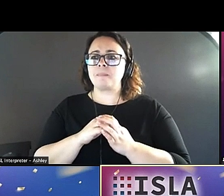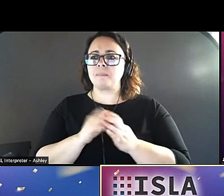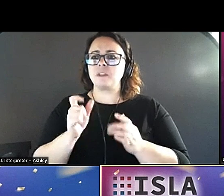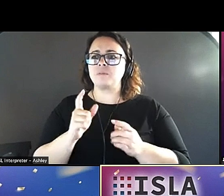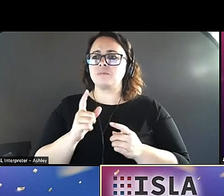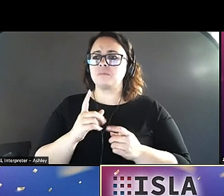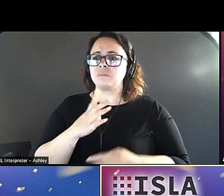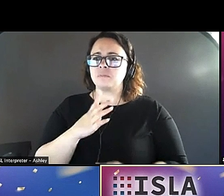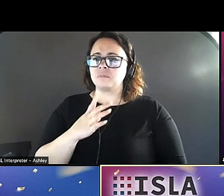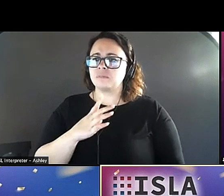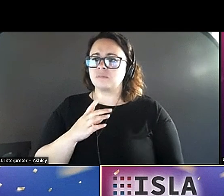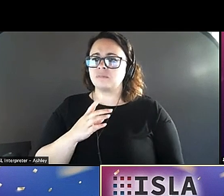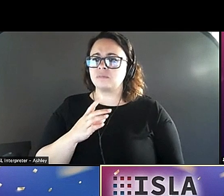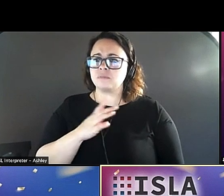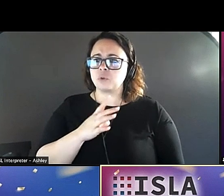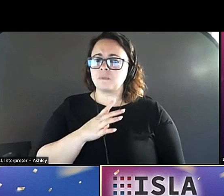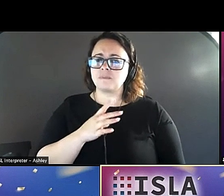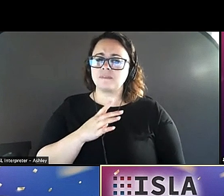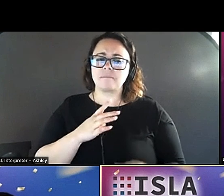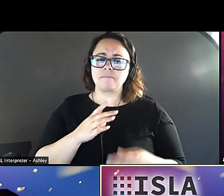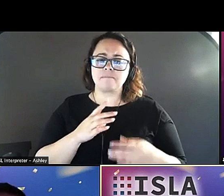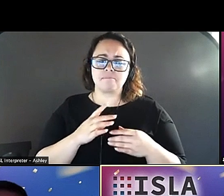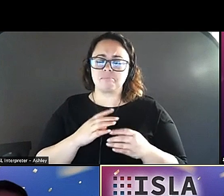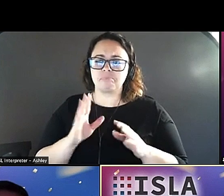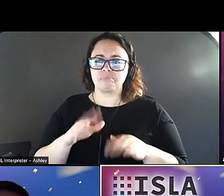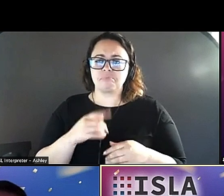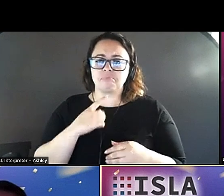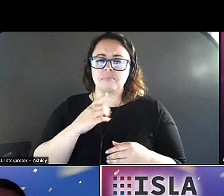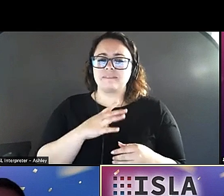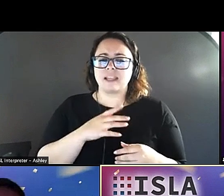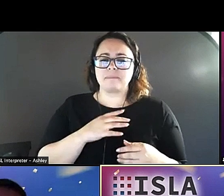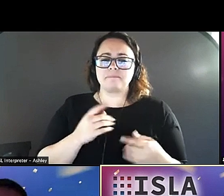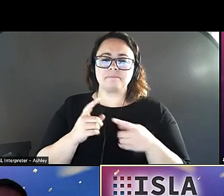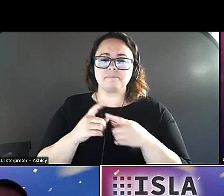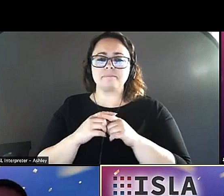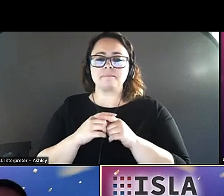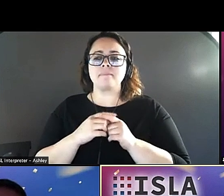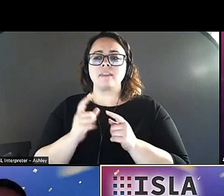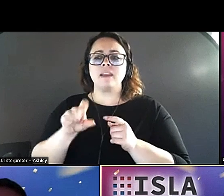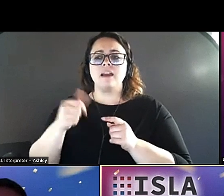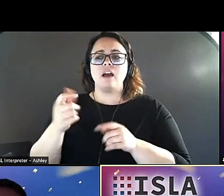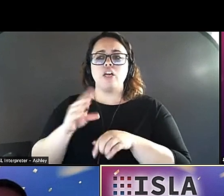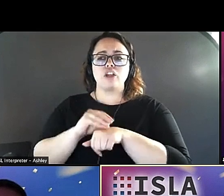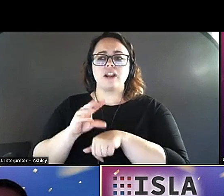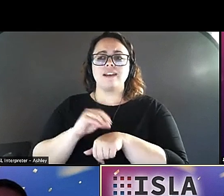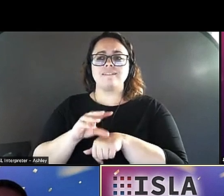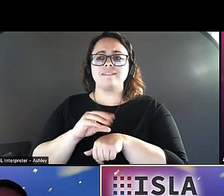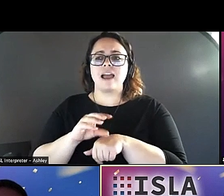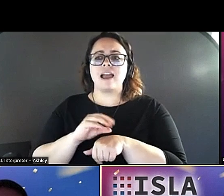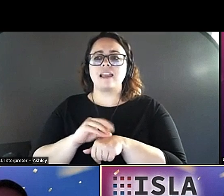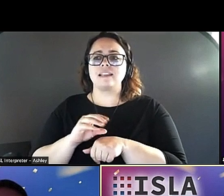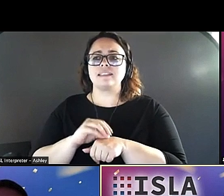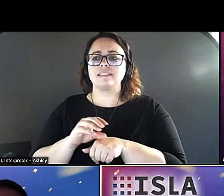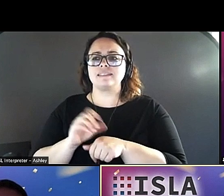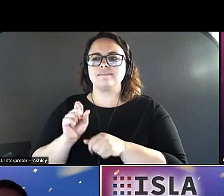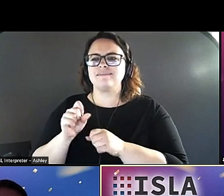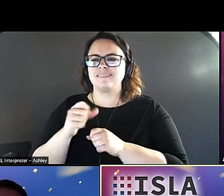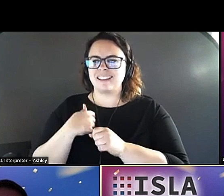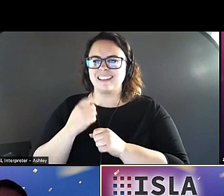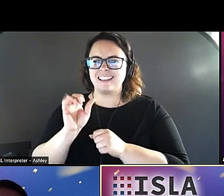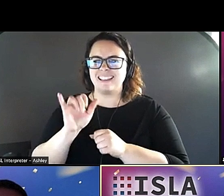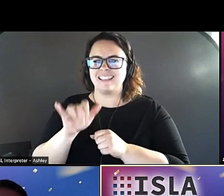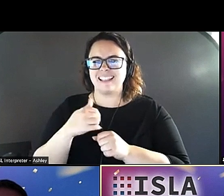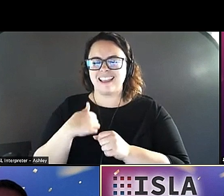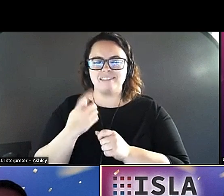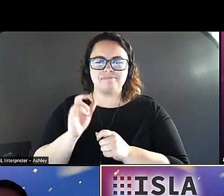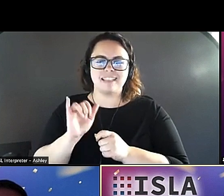have to find the ways to kind of engage and connect to that. The other advice I'll give you guys is to Mike's point, and Lloyd